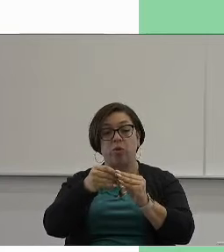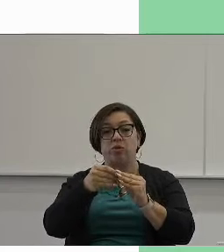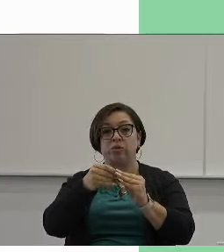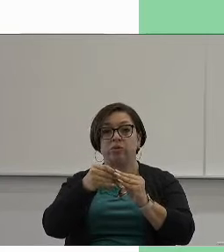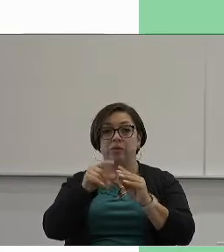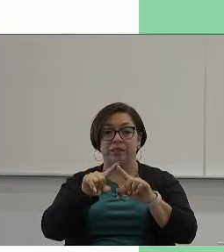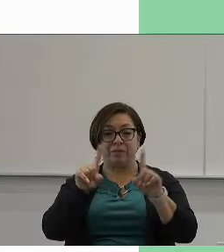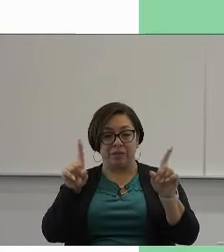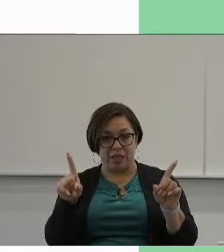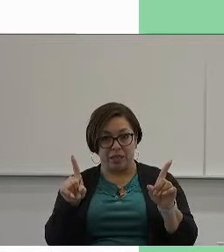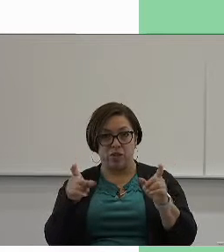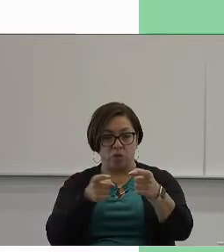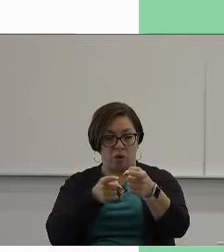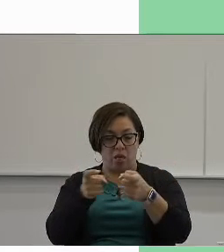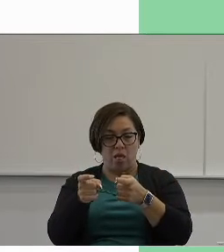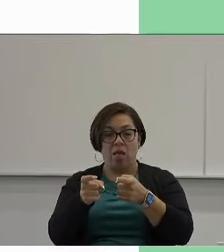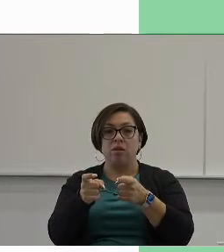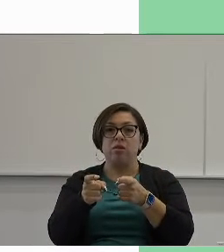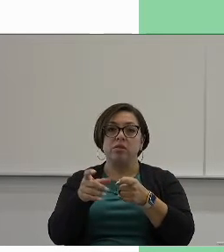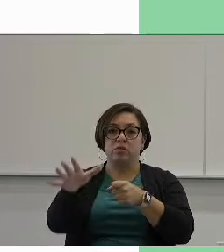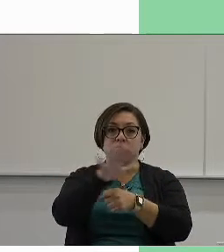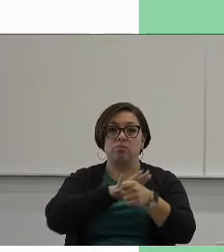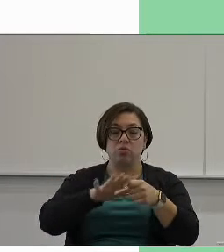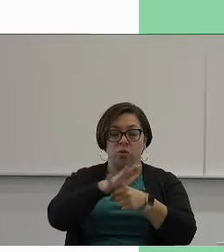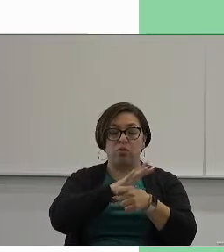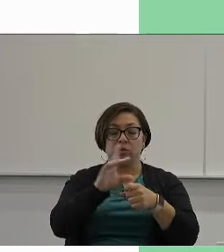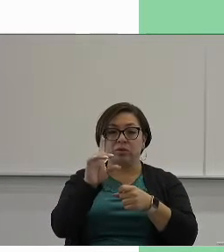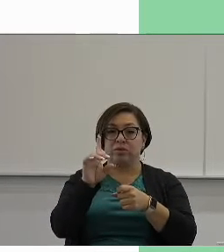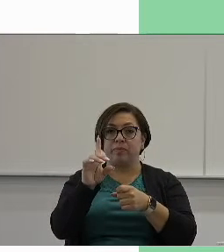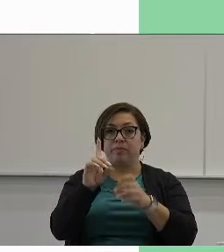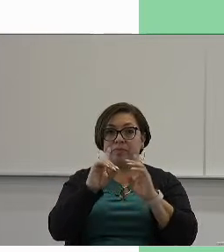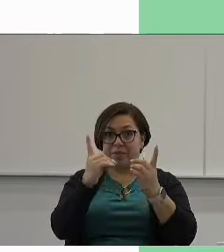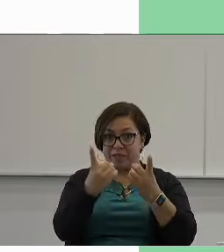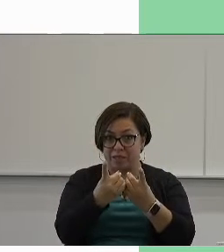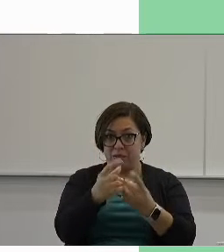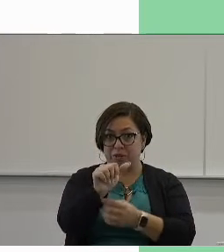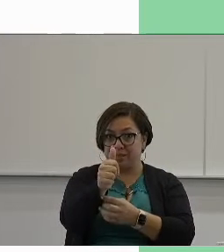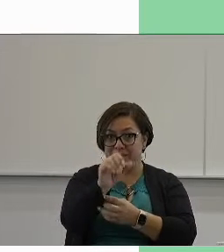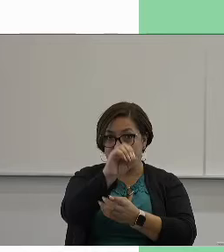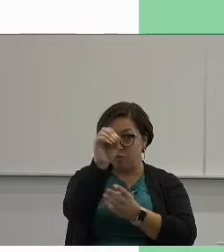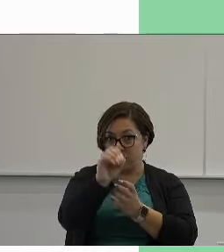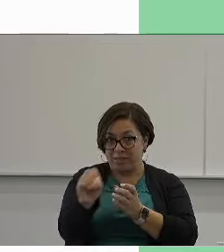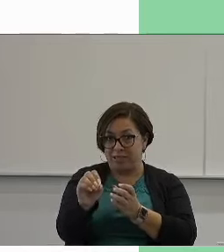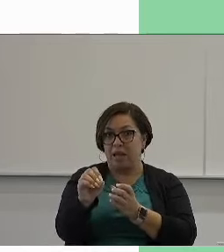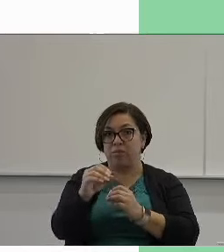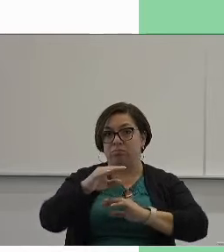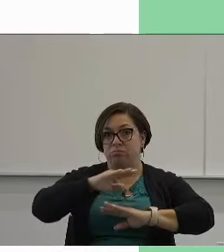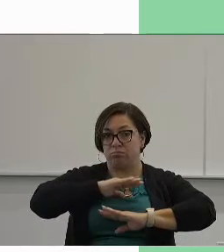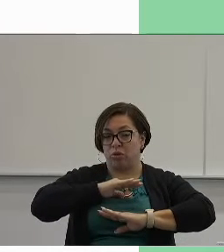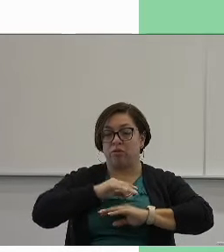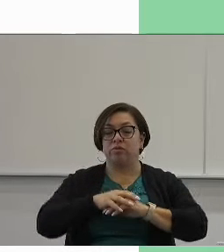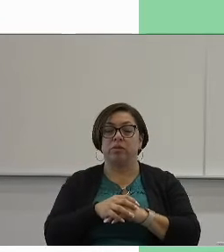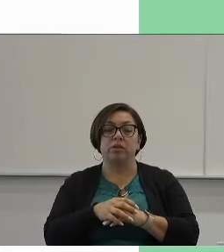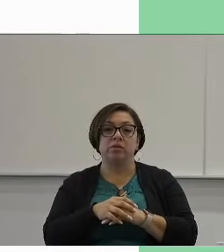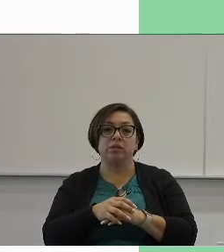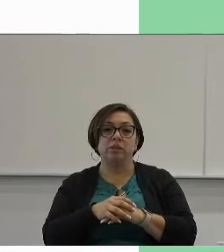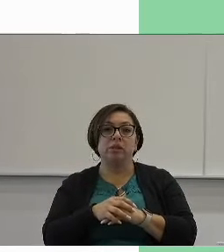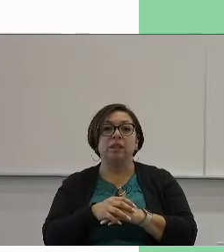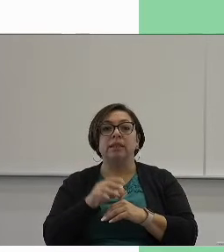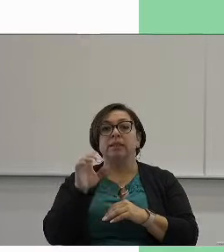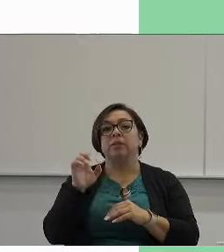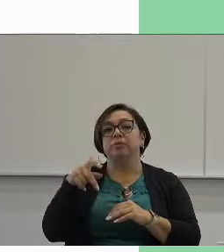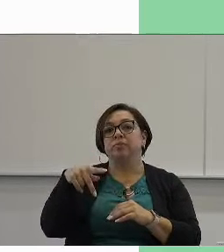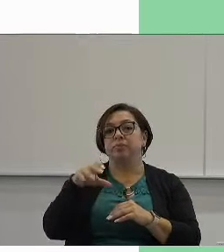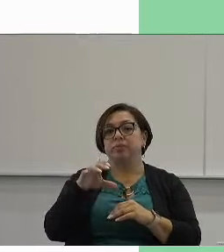than 10%, then the federal rule is satisfied. And so as we go through and redistrict the community college districts, we